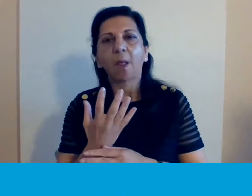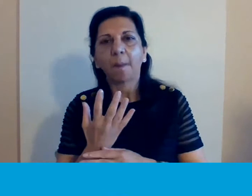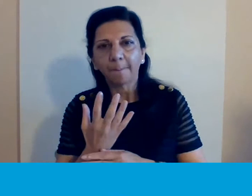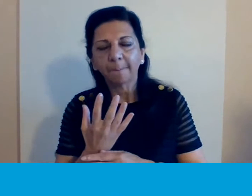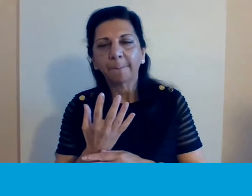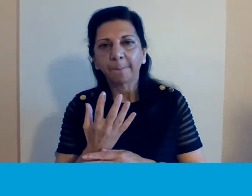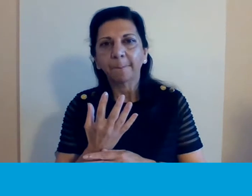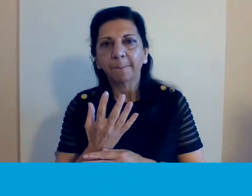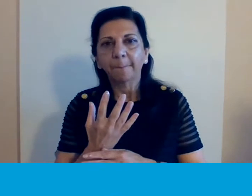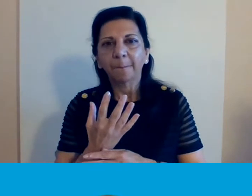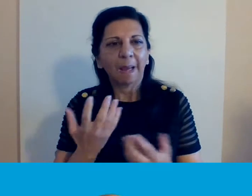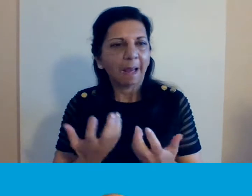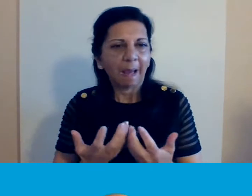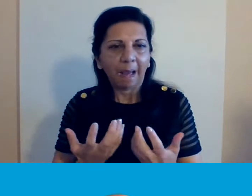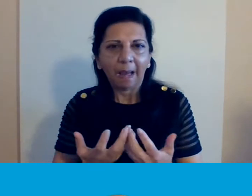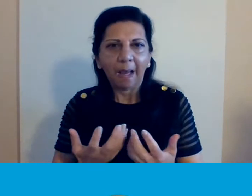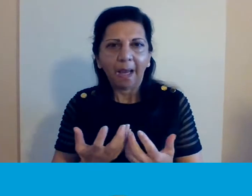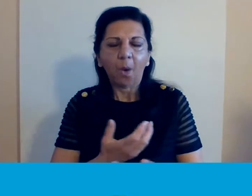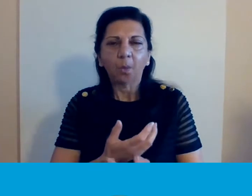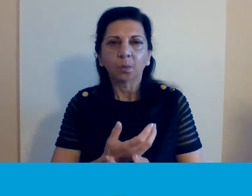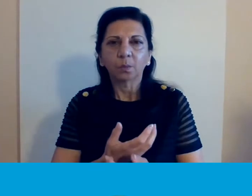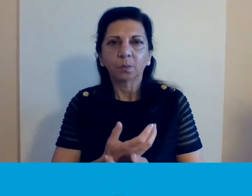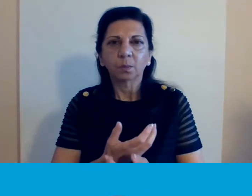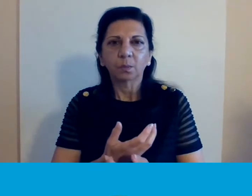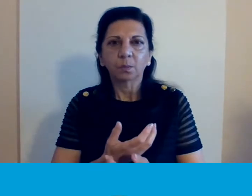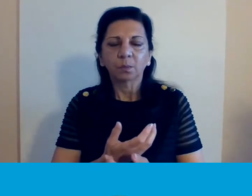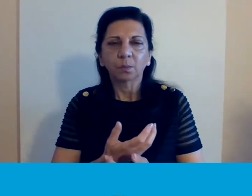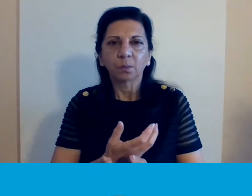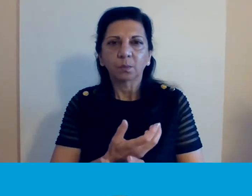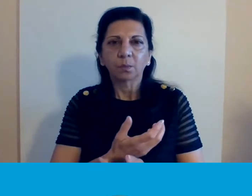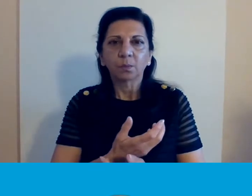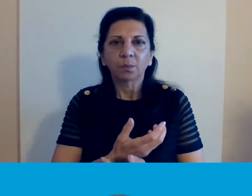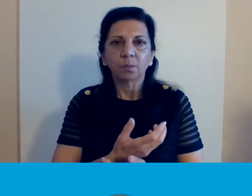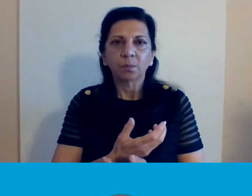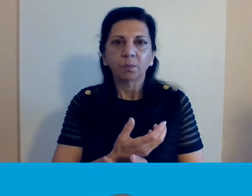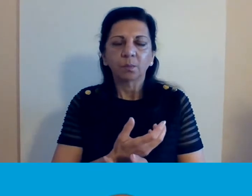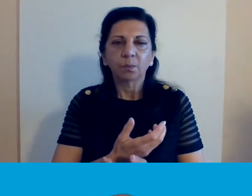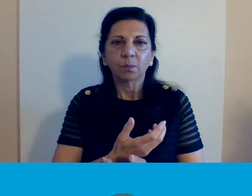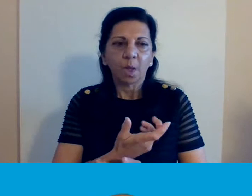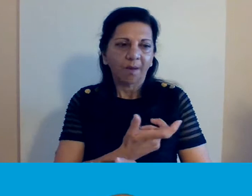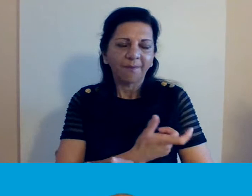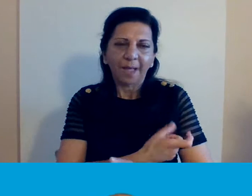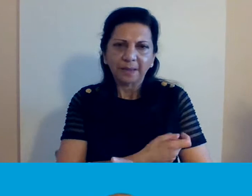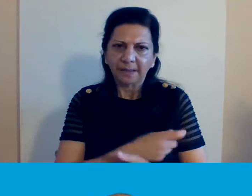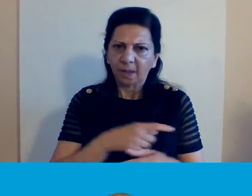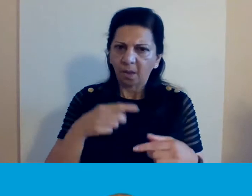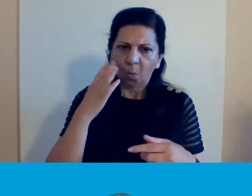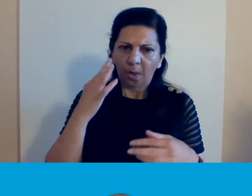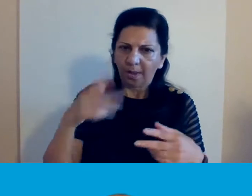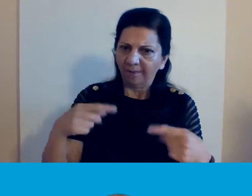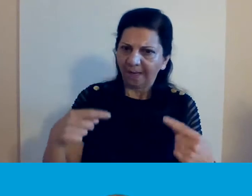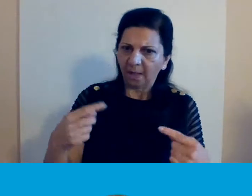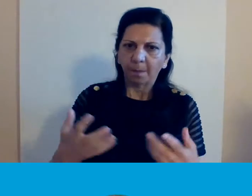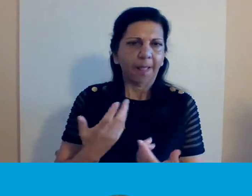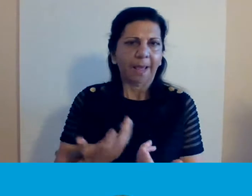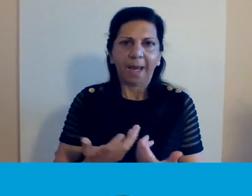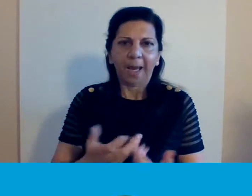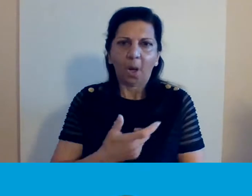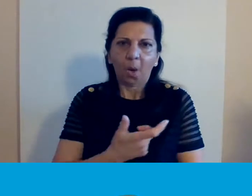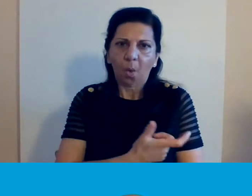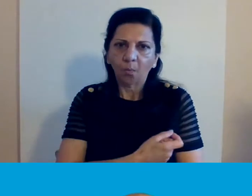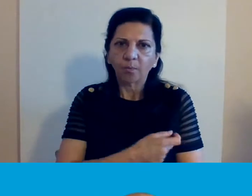administer the vaccine, the COVID vaccine, across the system once it becomes available. So once we have a